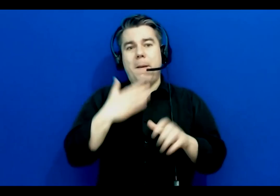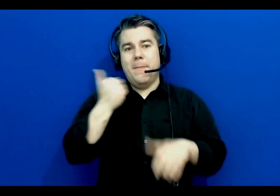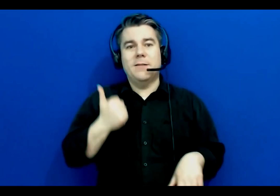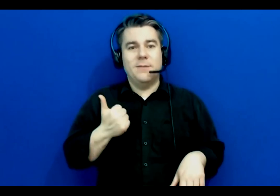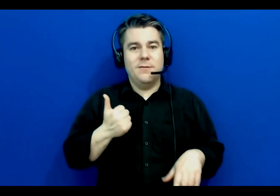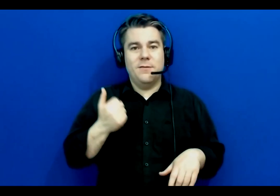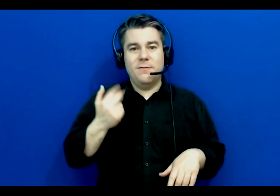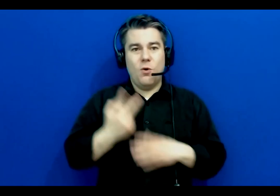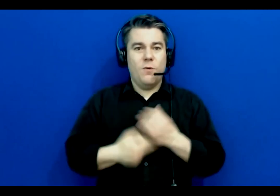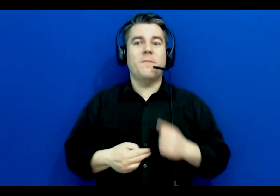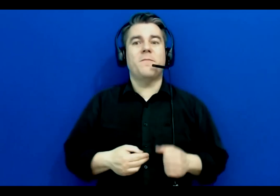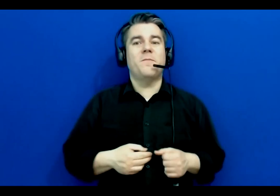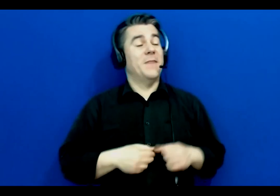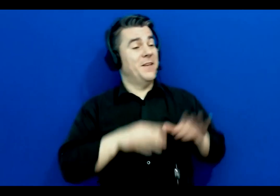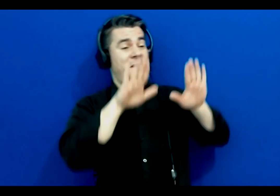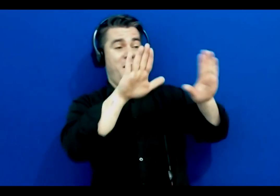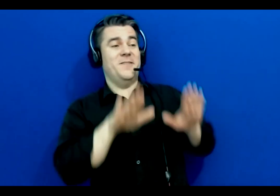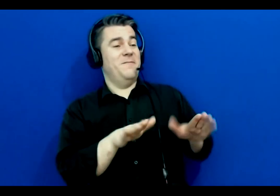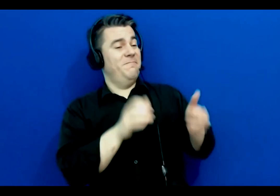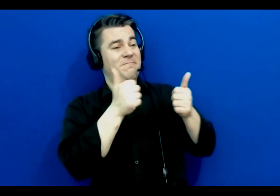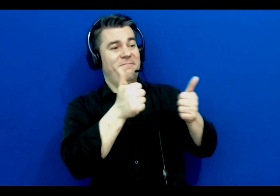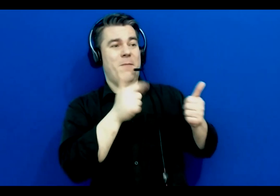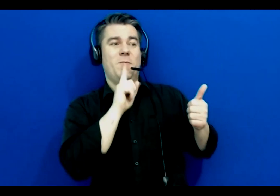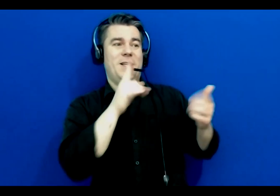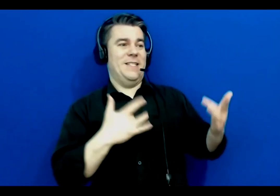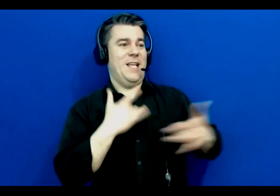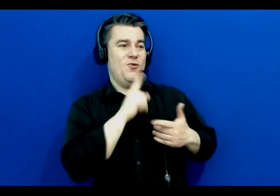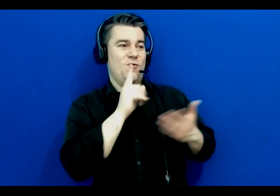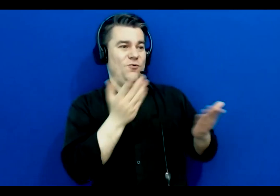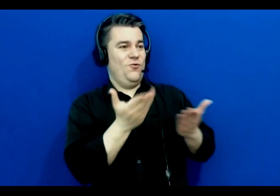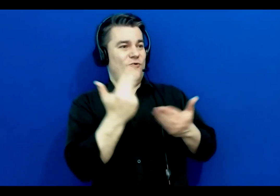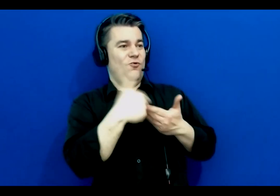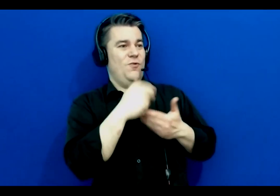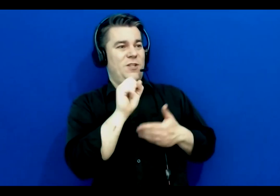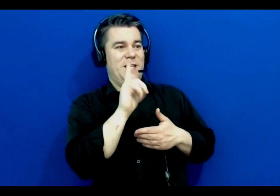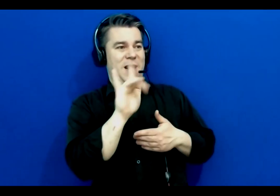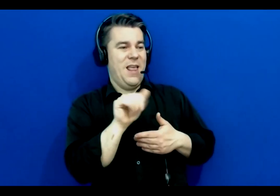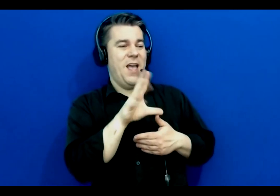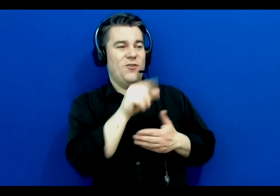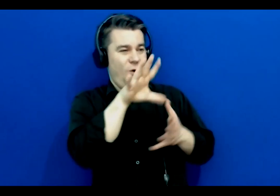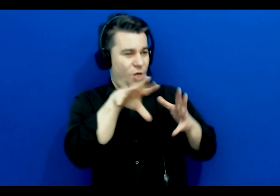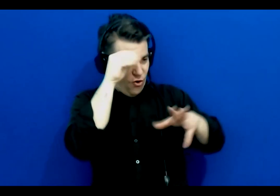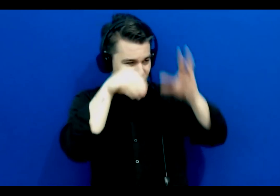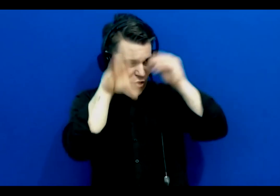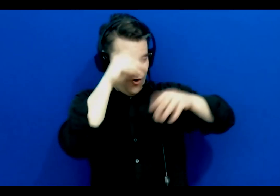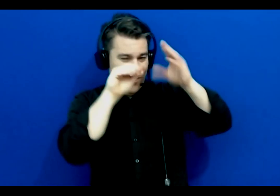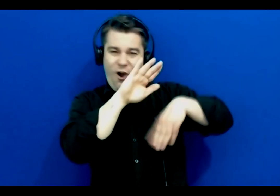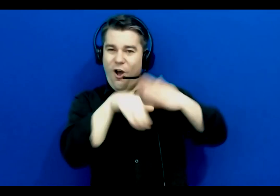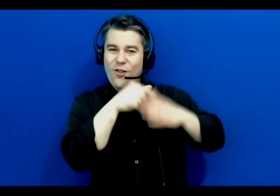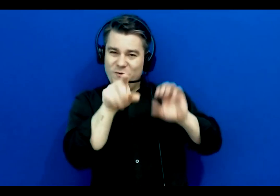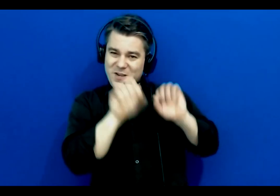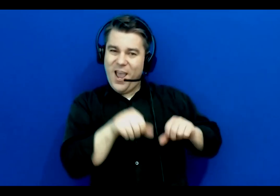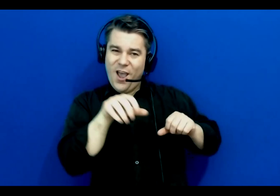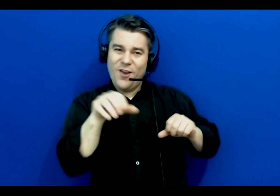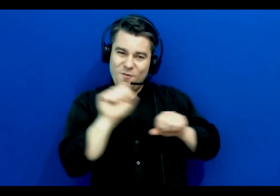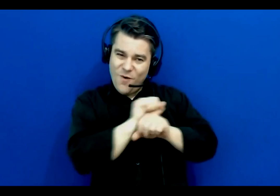Awesome. I'm really excited you're here, Sheila, and that you are learning all you can and working this. And I know